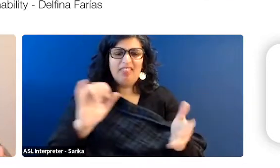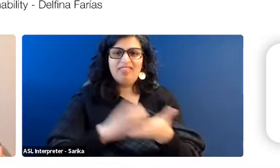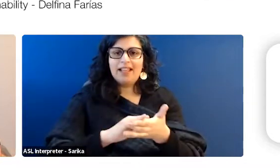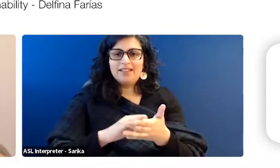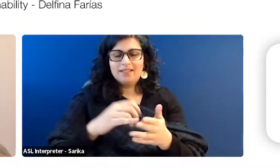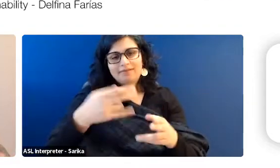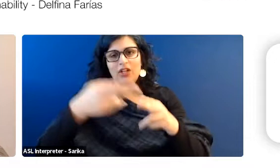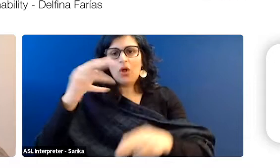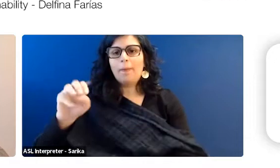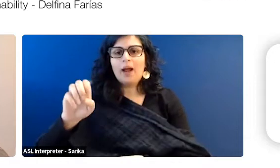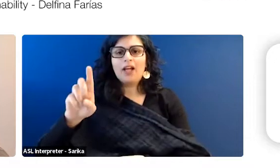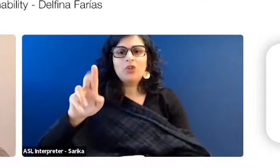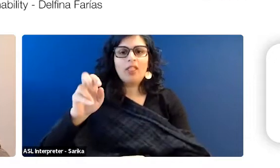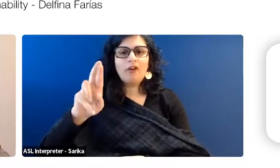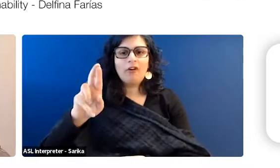system.